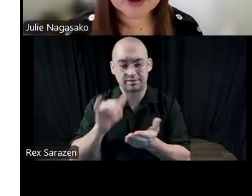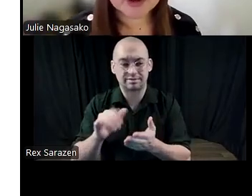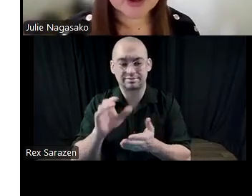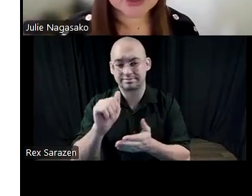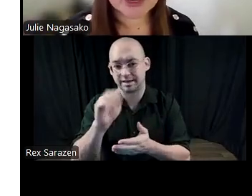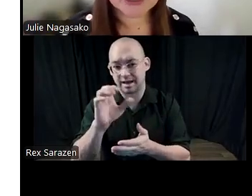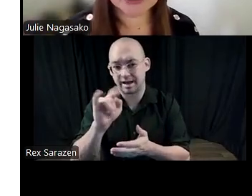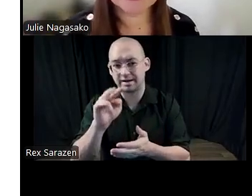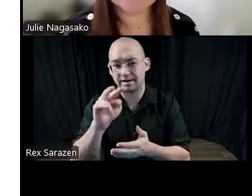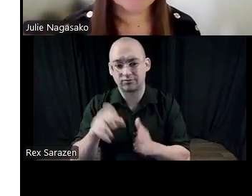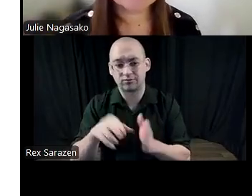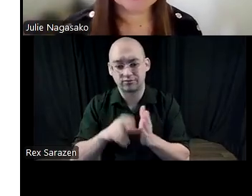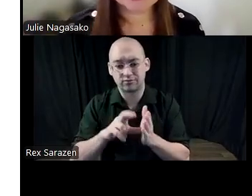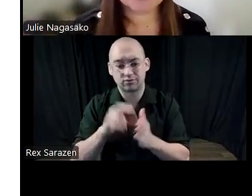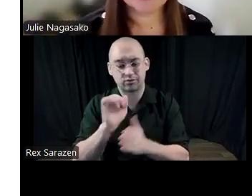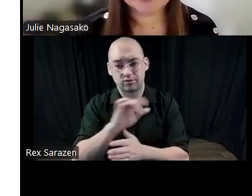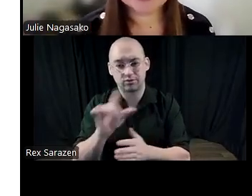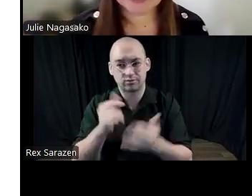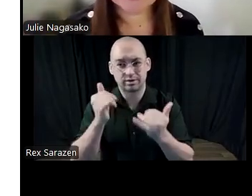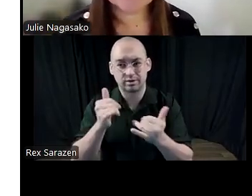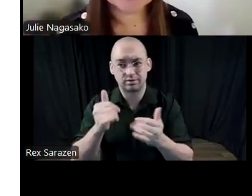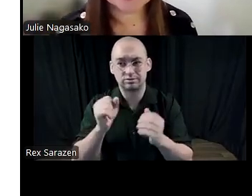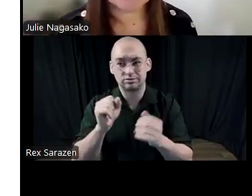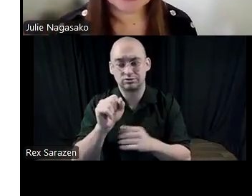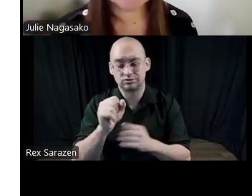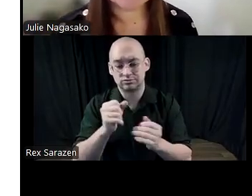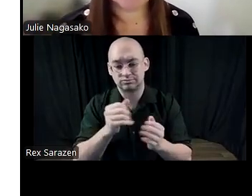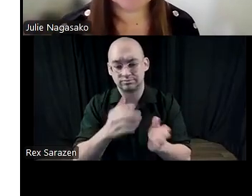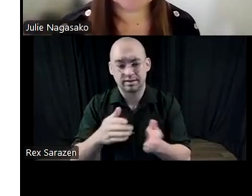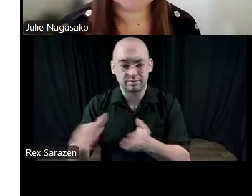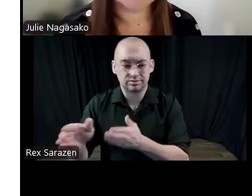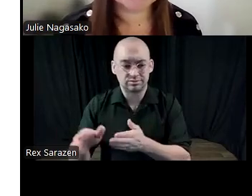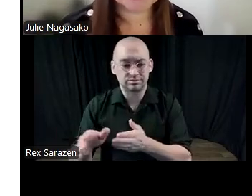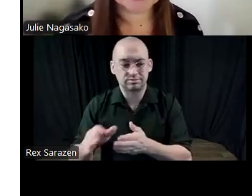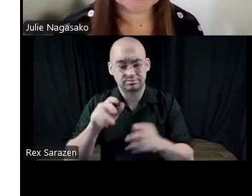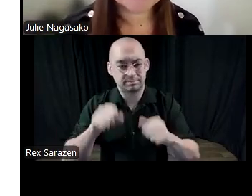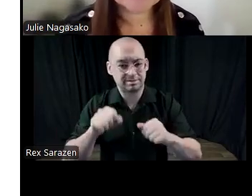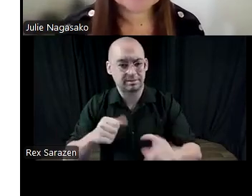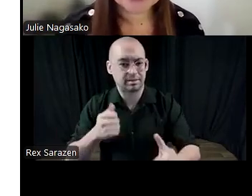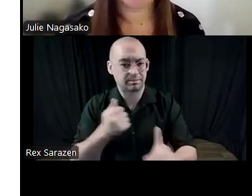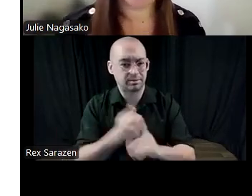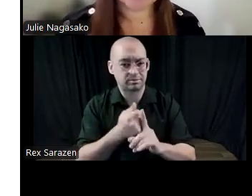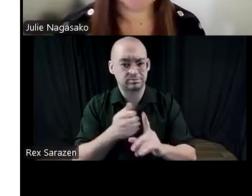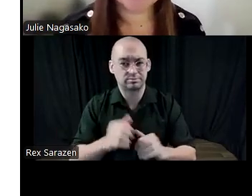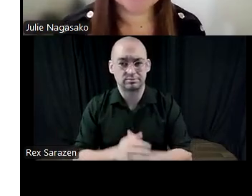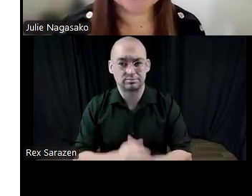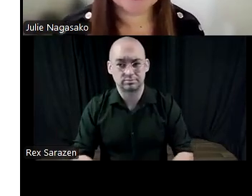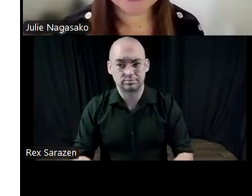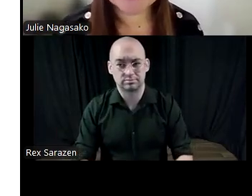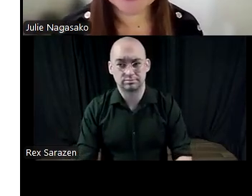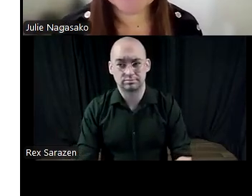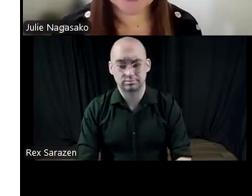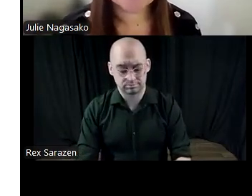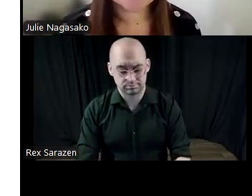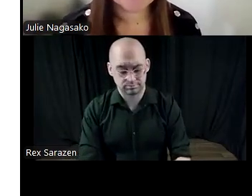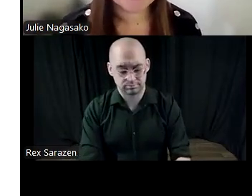all of our current strategies to make sure that we understand potential impacts and roles related to older adults. And then we're very eager to hear your feedback